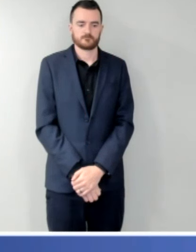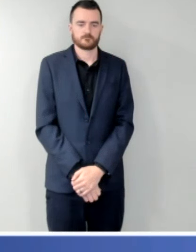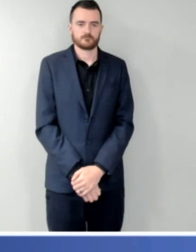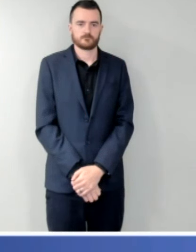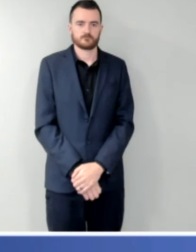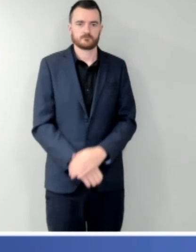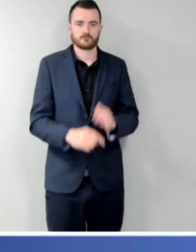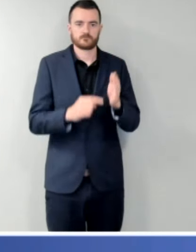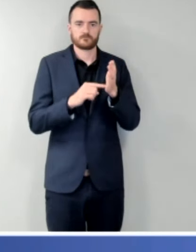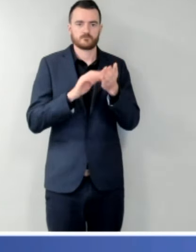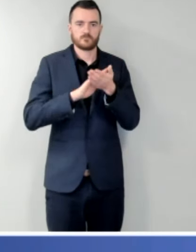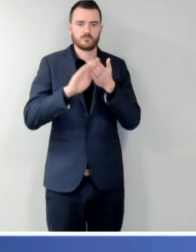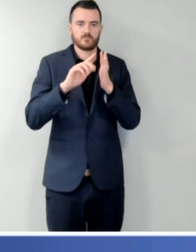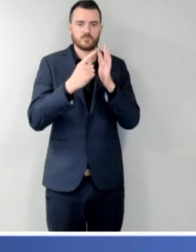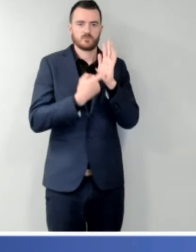Teresa Baker.